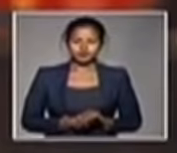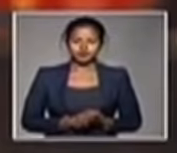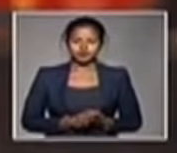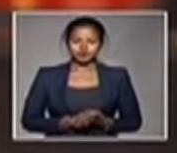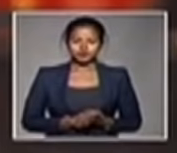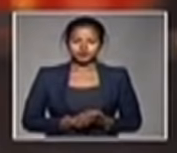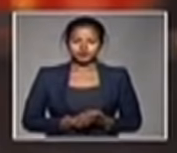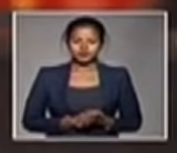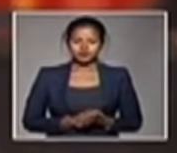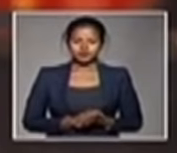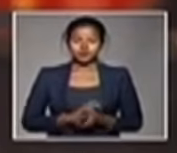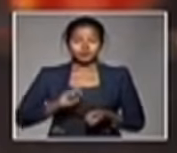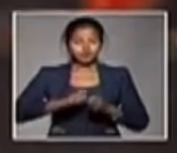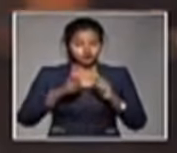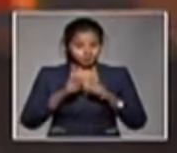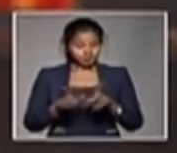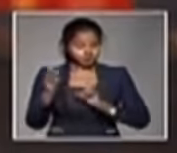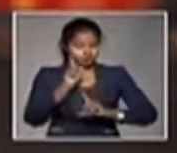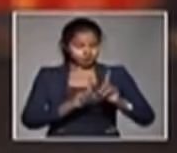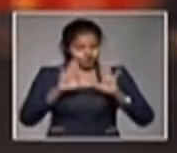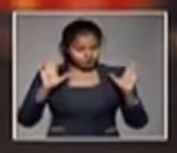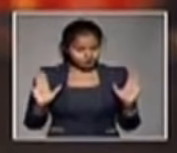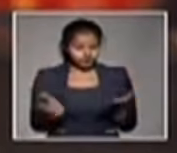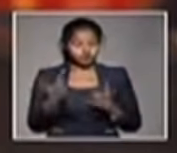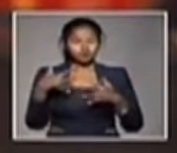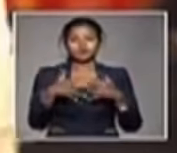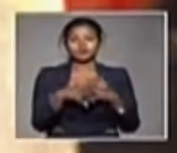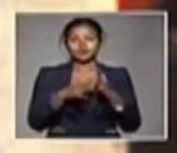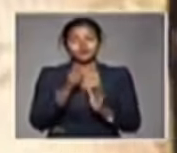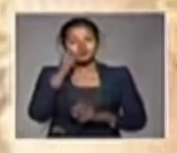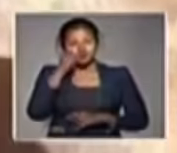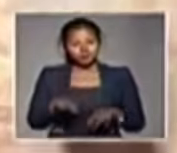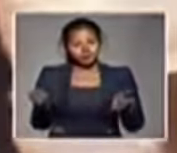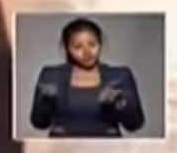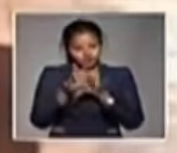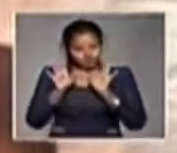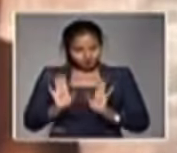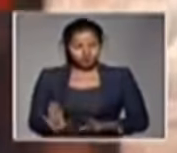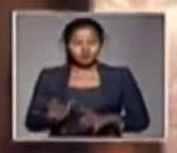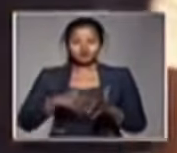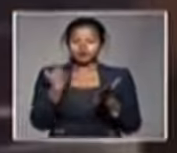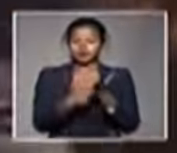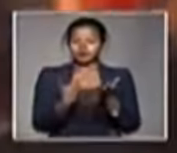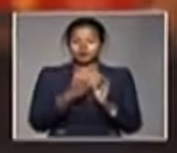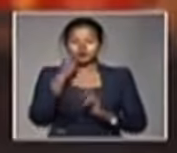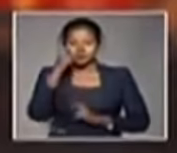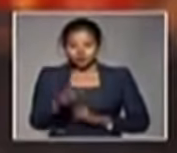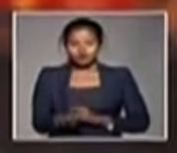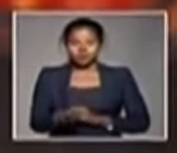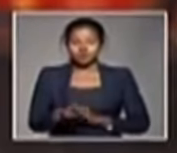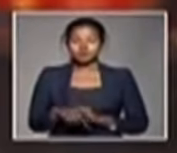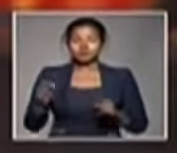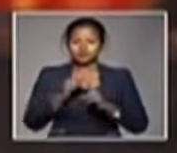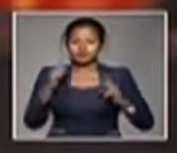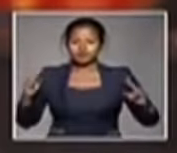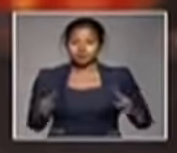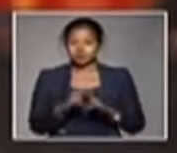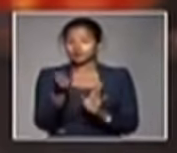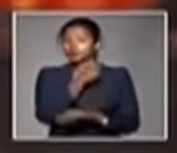A tense debate arose between Minister Vimal Veerawansa and parliamentarian Ranjan Ramanayake in parliament